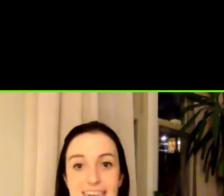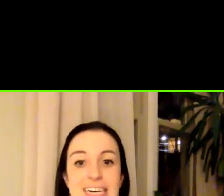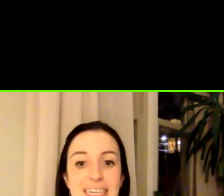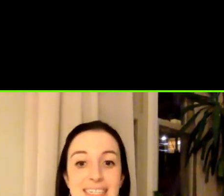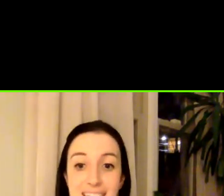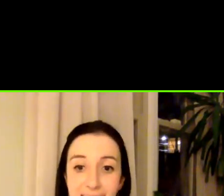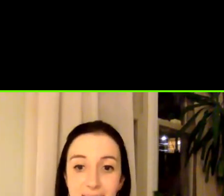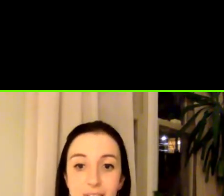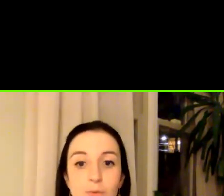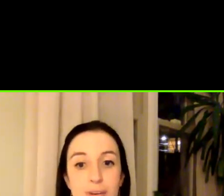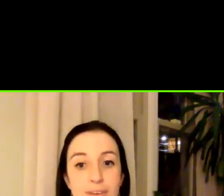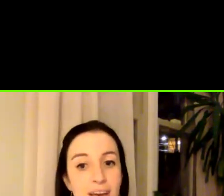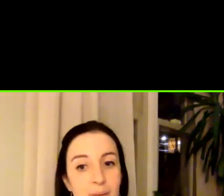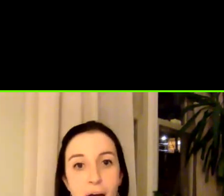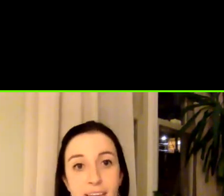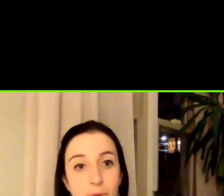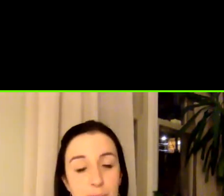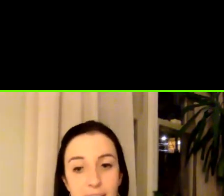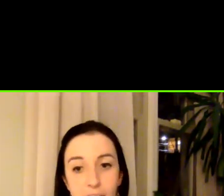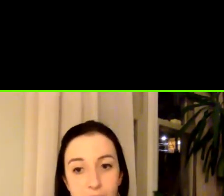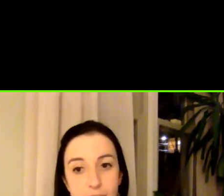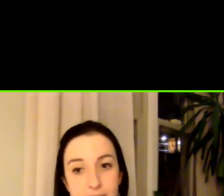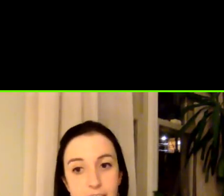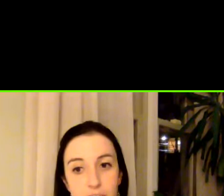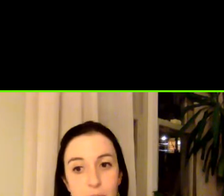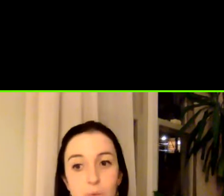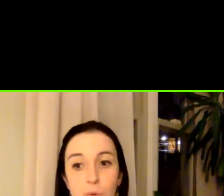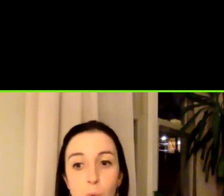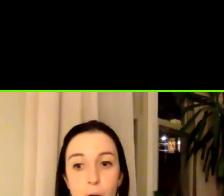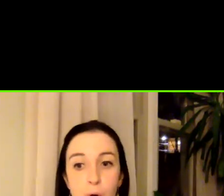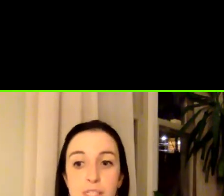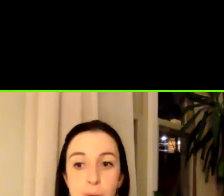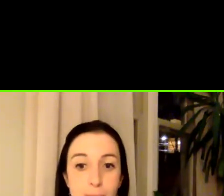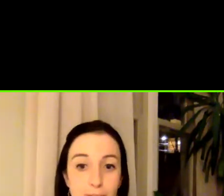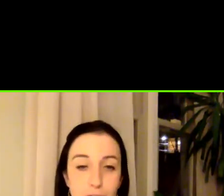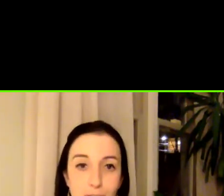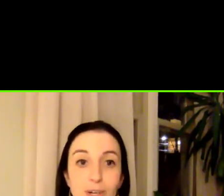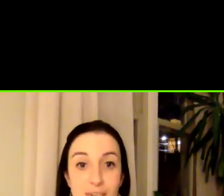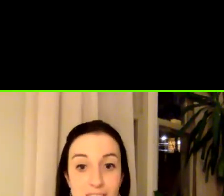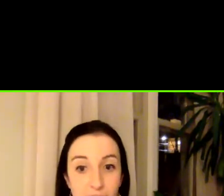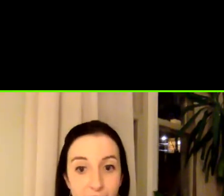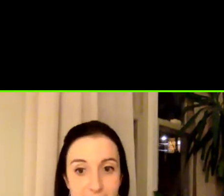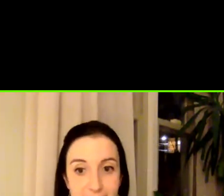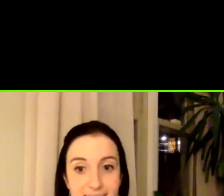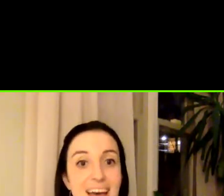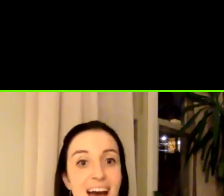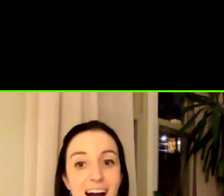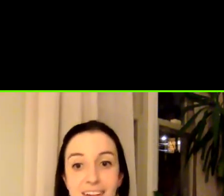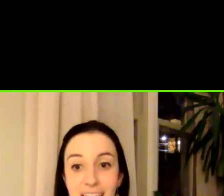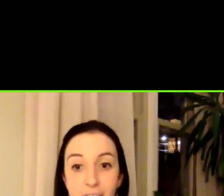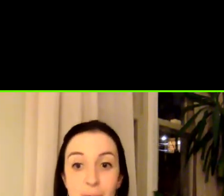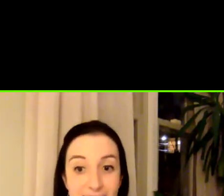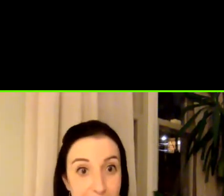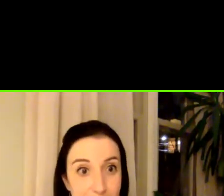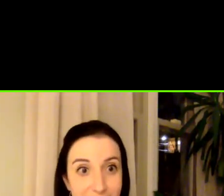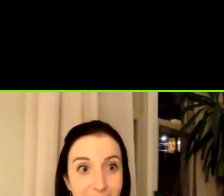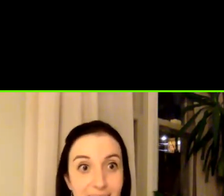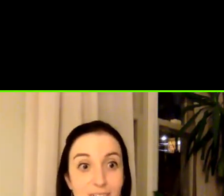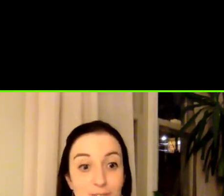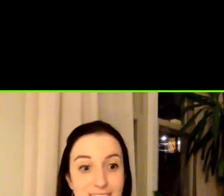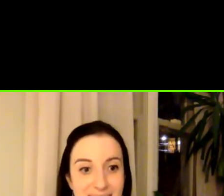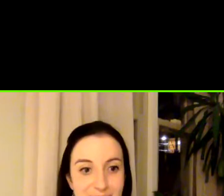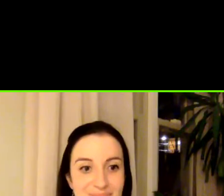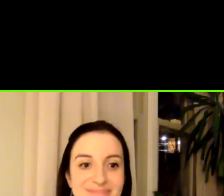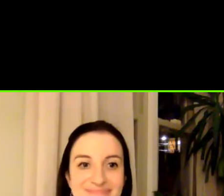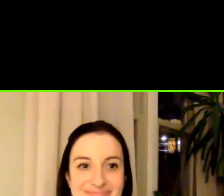chicagoculturalaccess.org. Tonight, Reva and Molly will be in conversation with One World's publisher, Chris Jackson. I'll now pass the mic